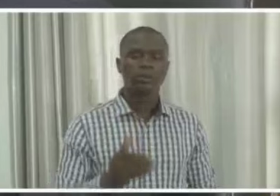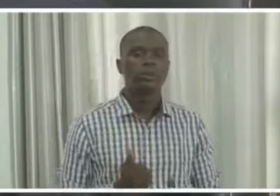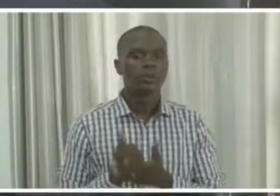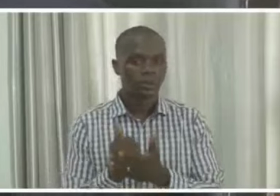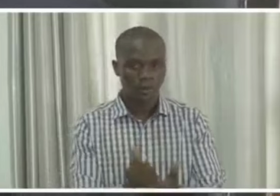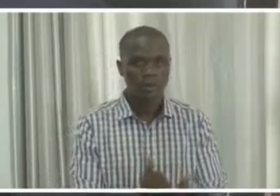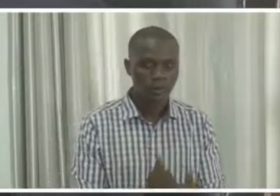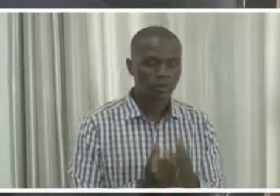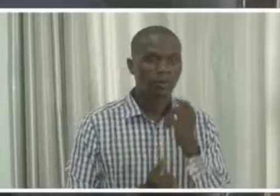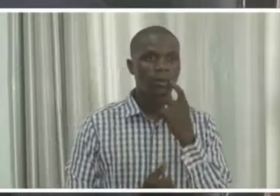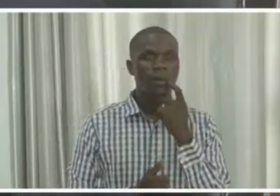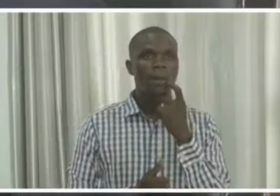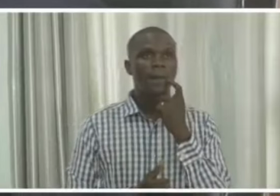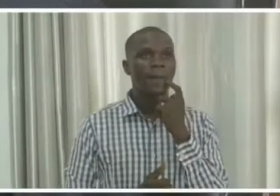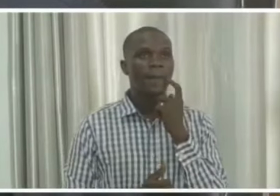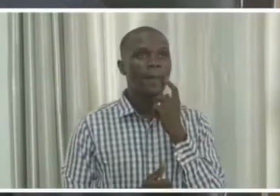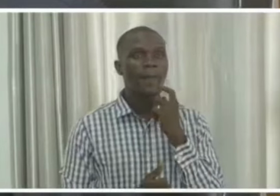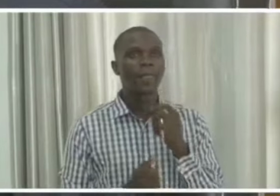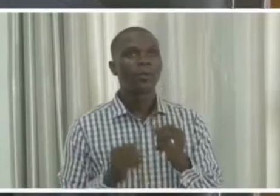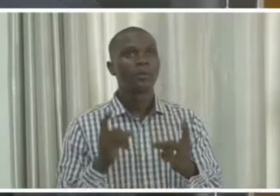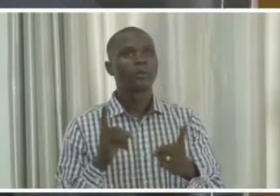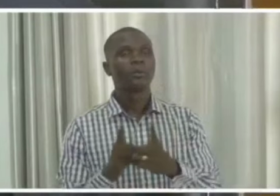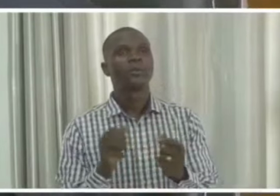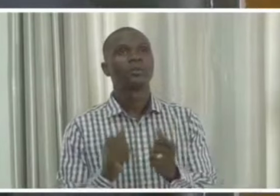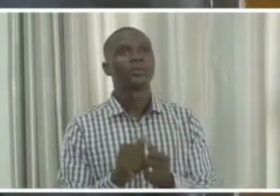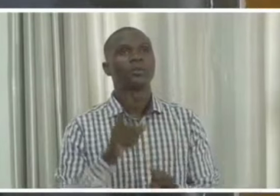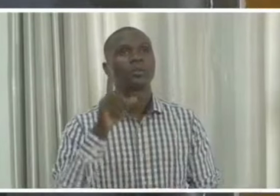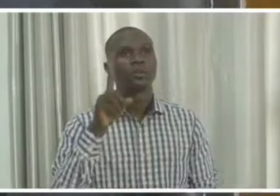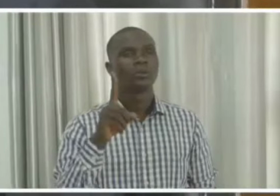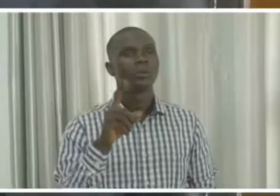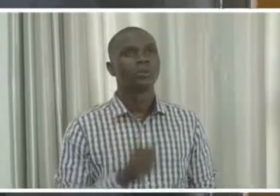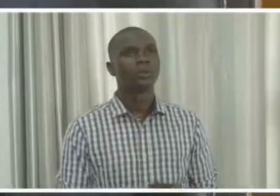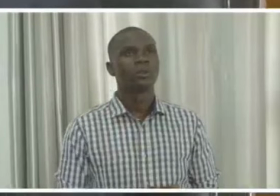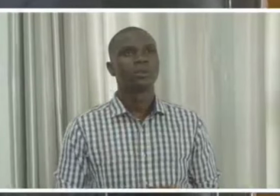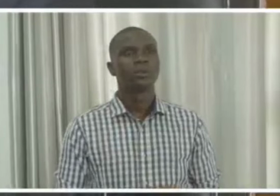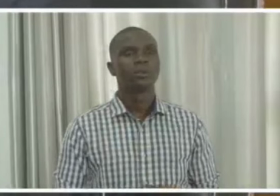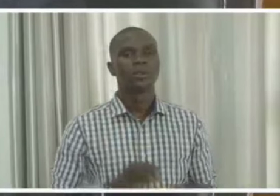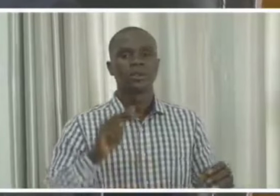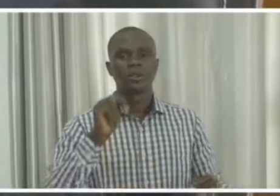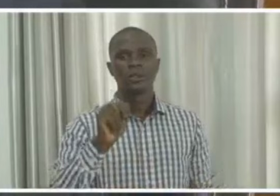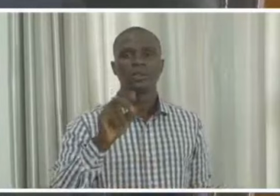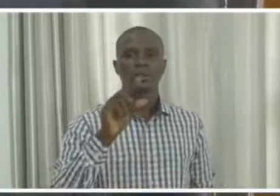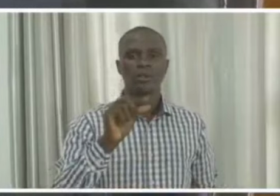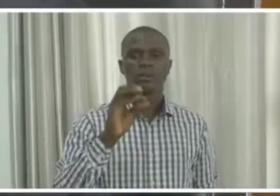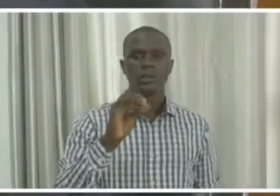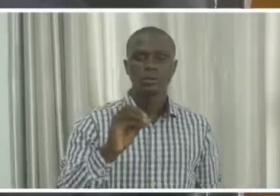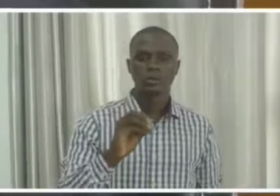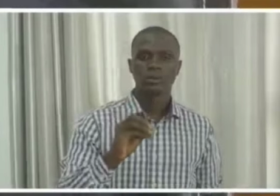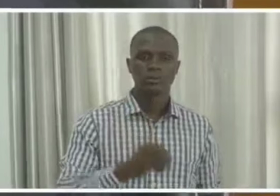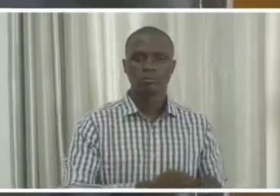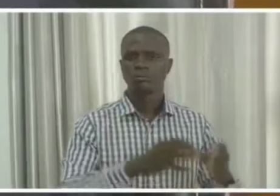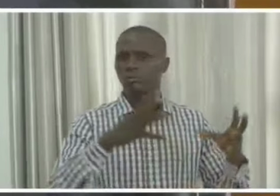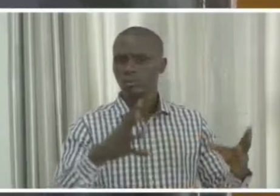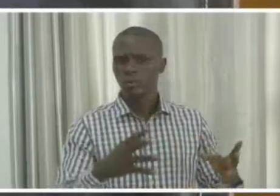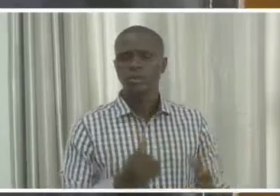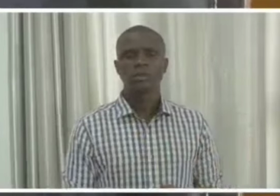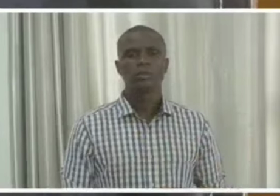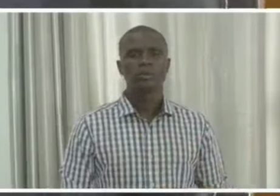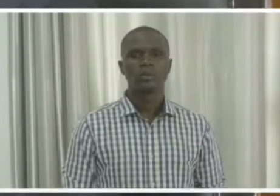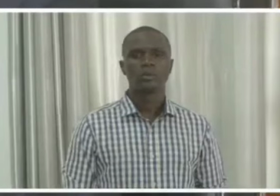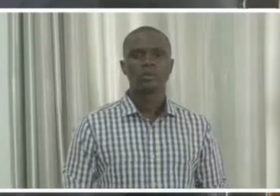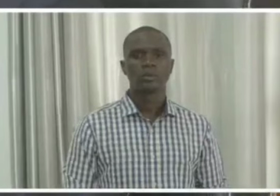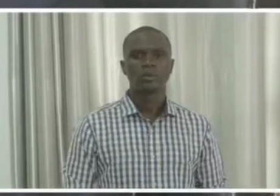one, where the help we in areas where, my colleague minister will talk about